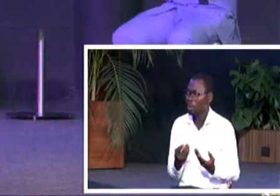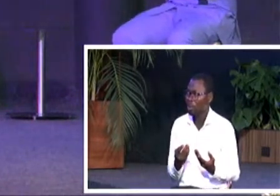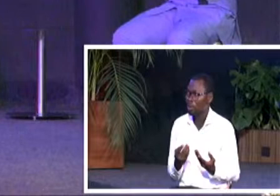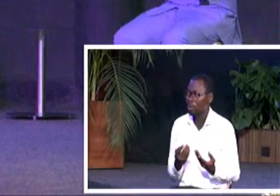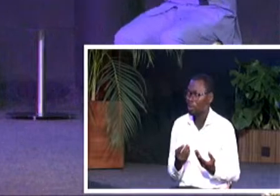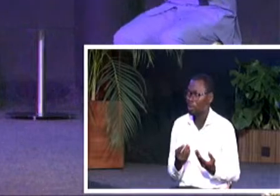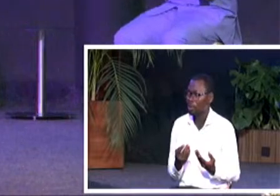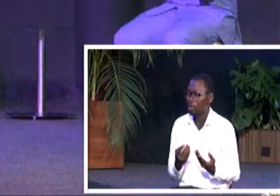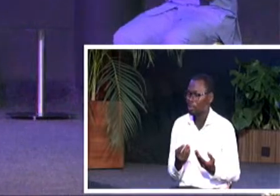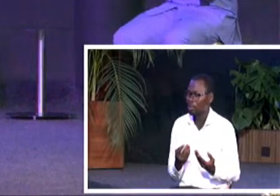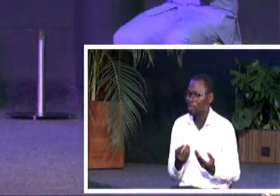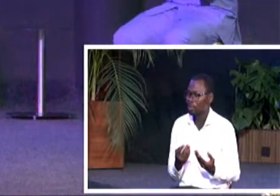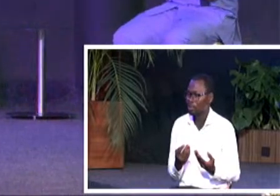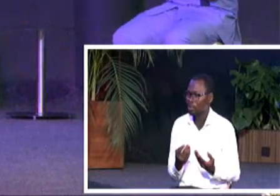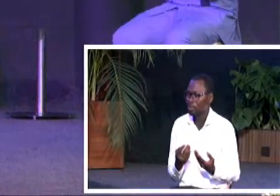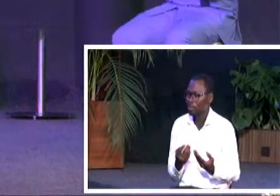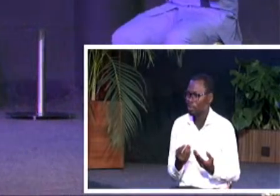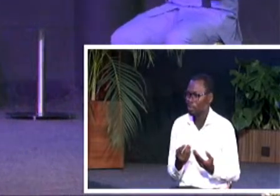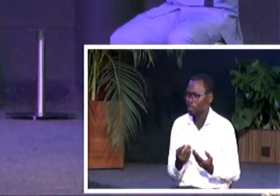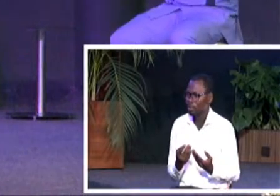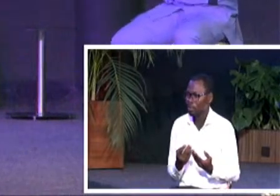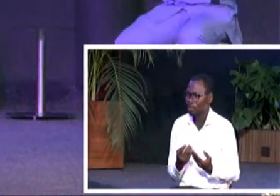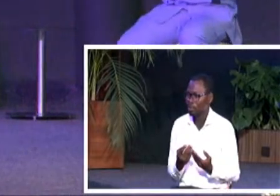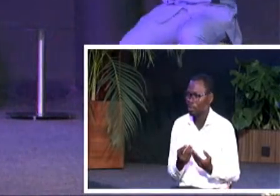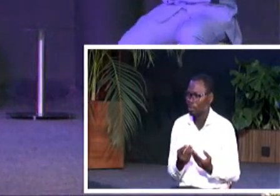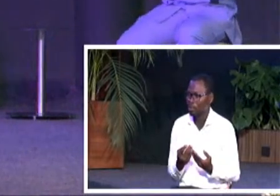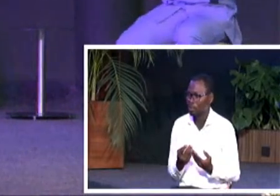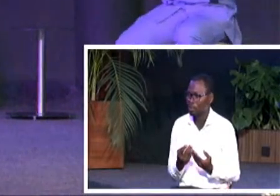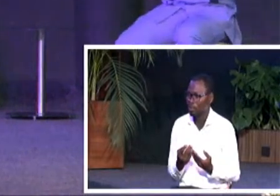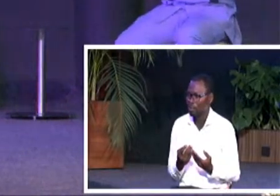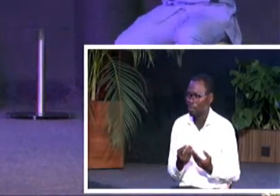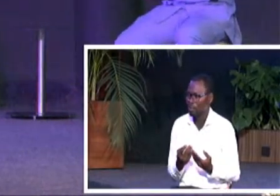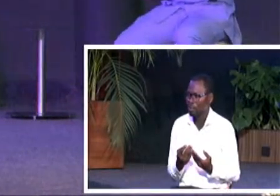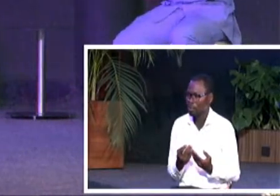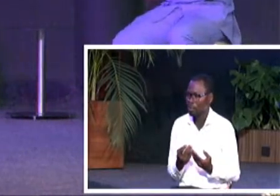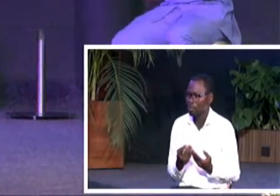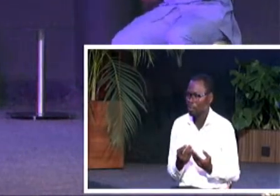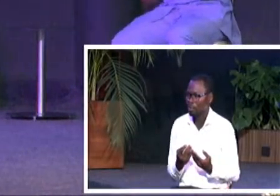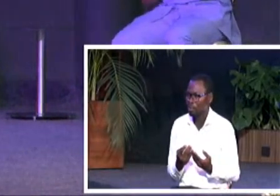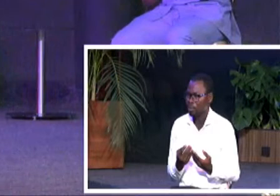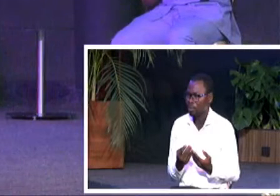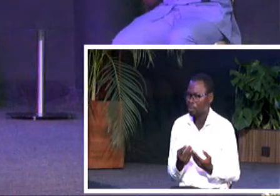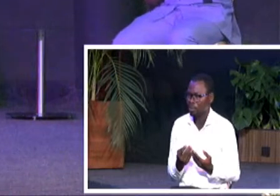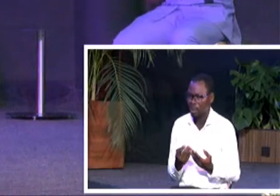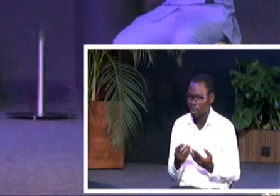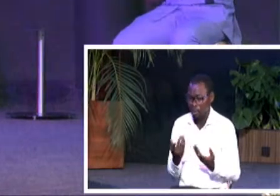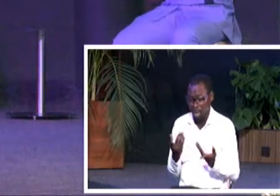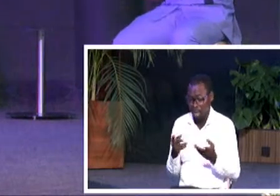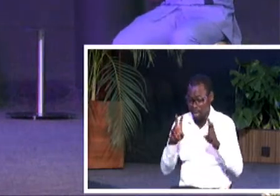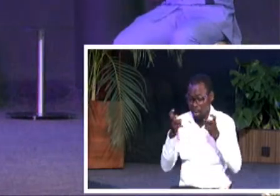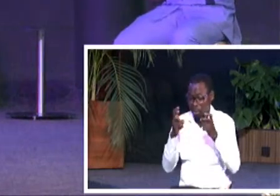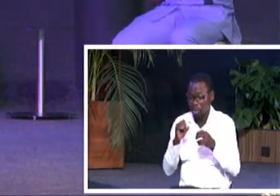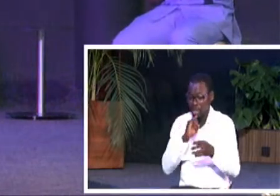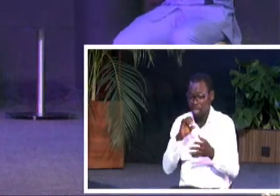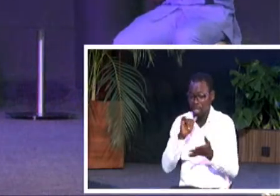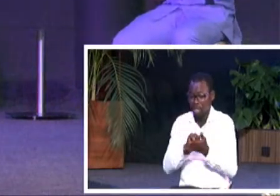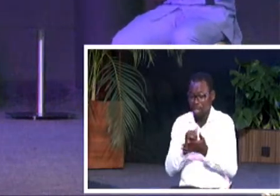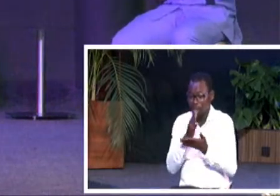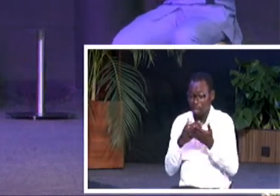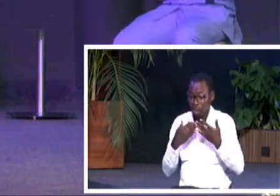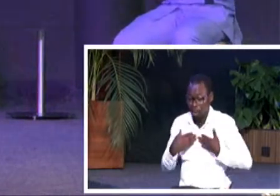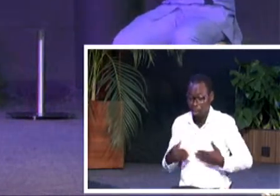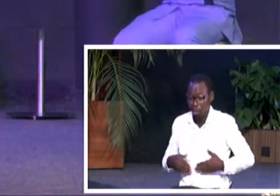never did anything wrong. But the issue is that somebody innovated, disrupted that